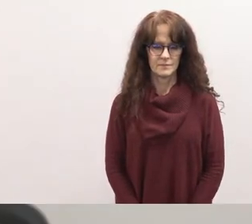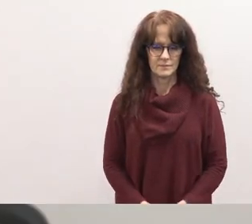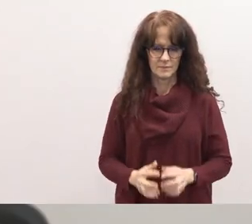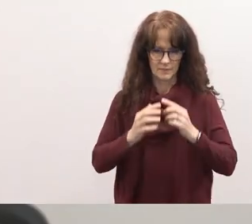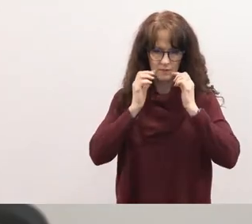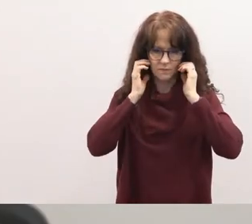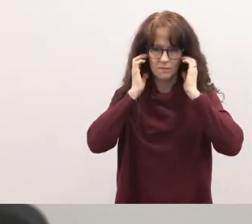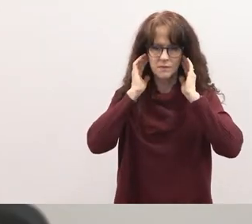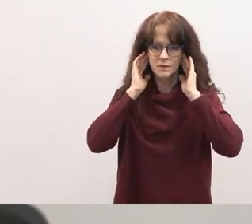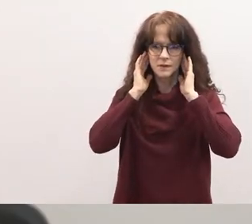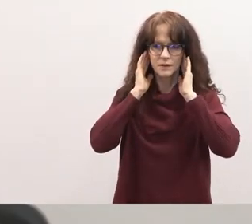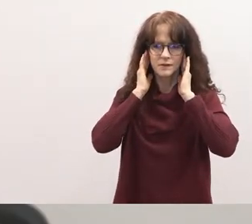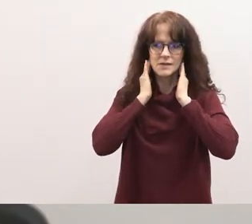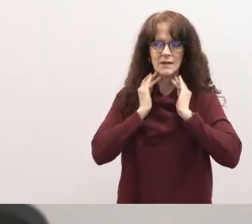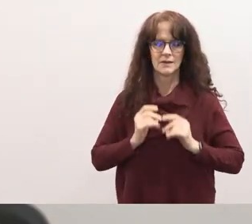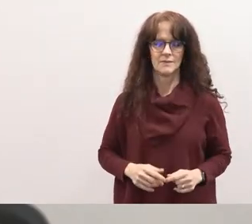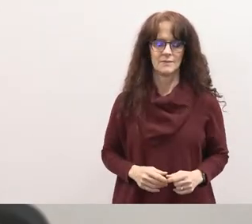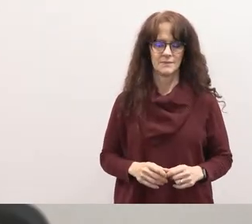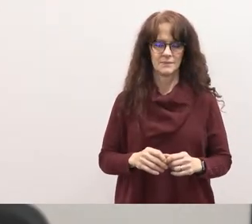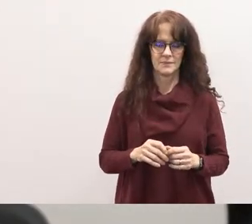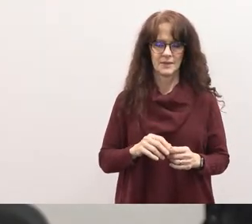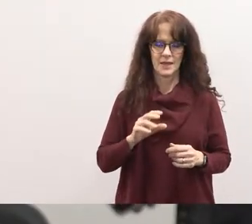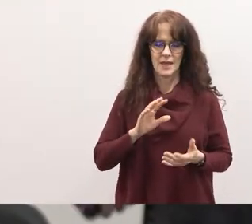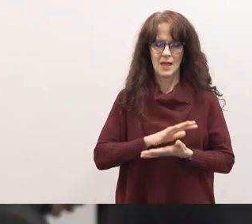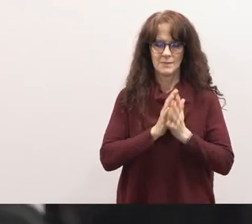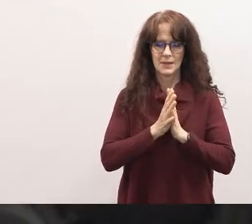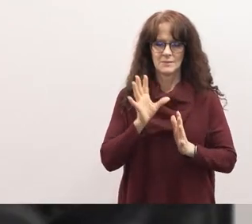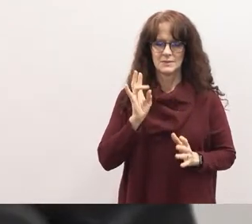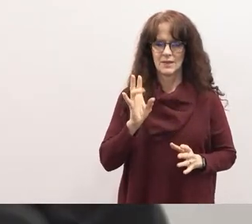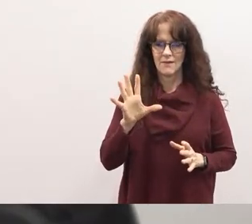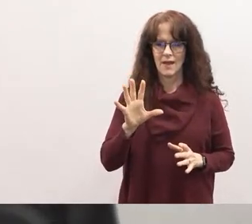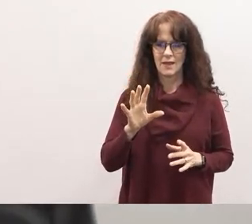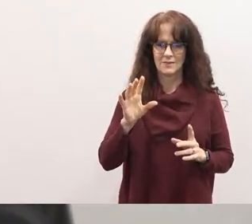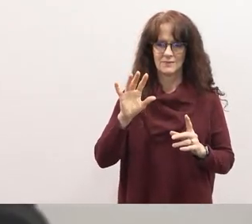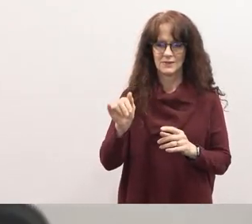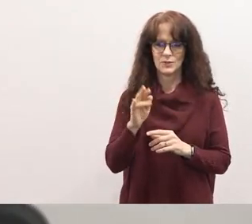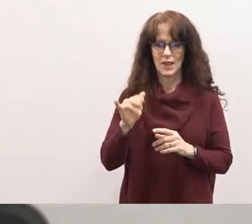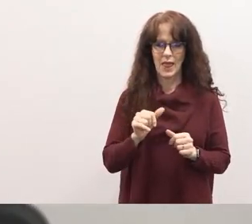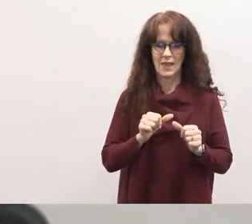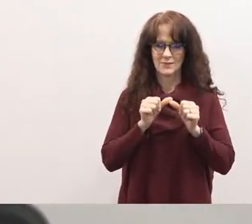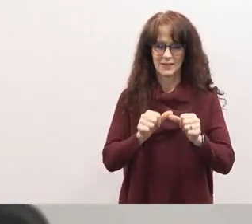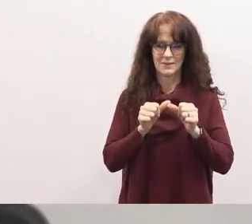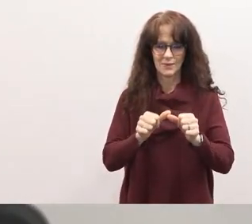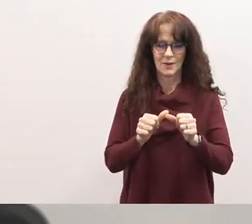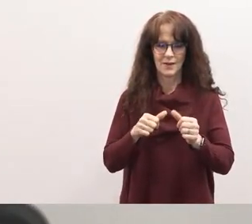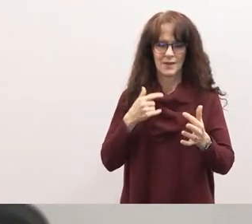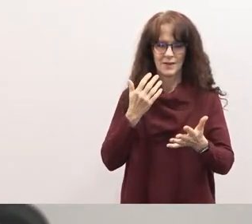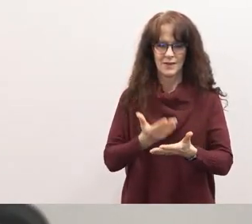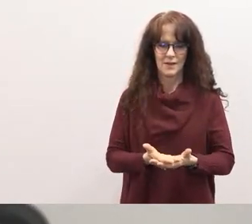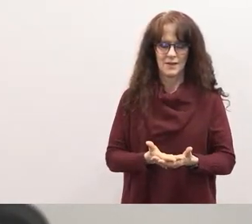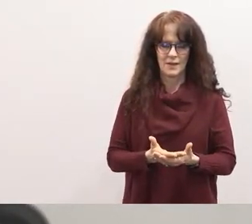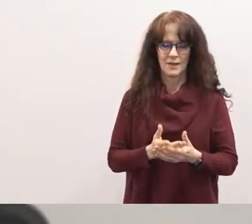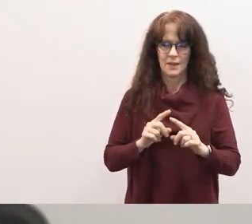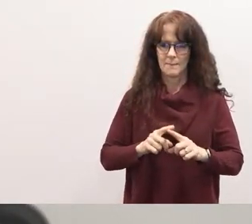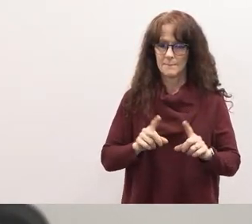I don't turn 75 until July. Doug, you keep going. I mean, I'll get there.